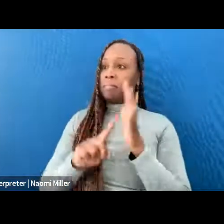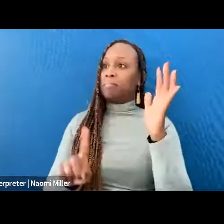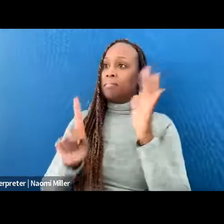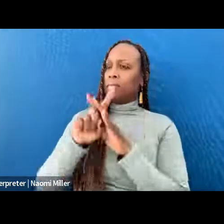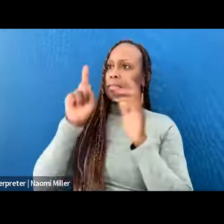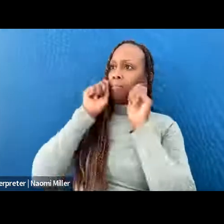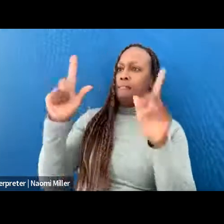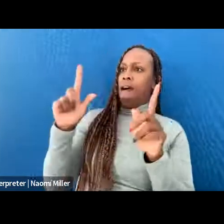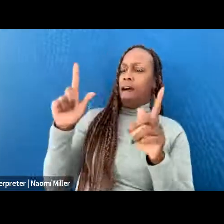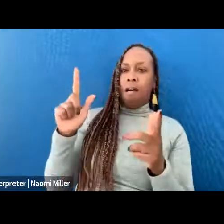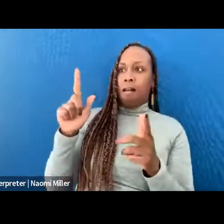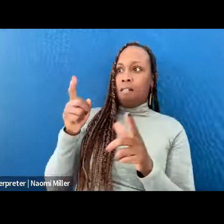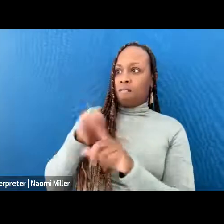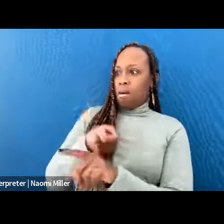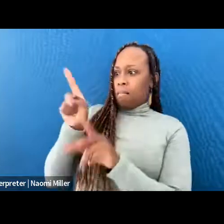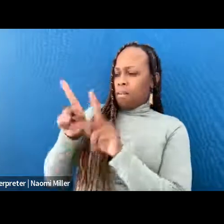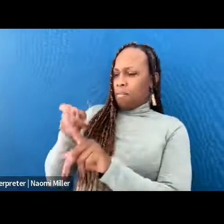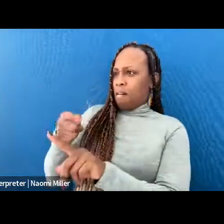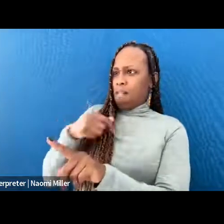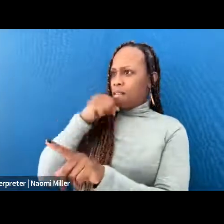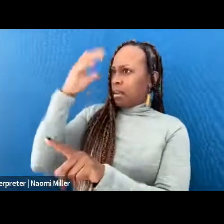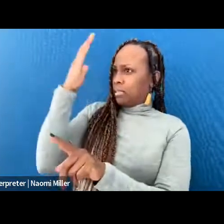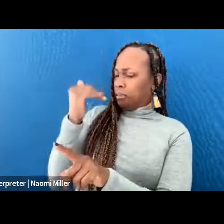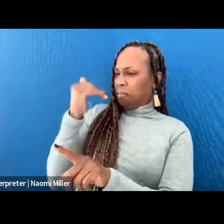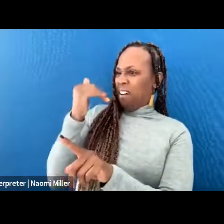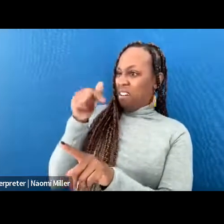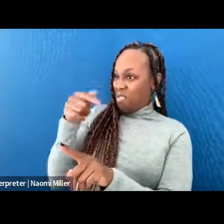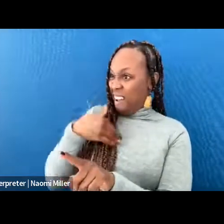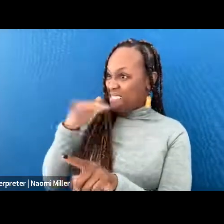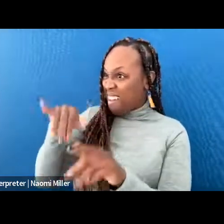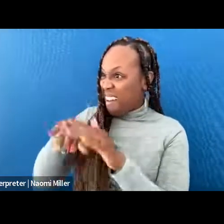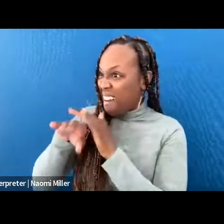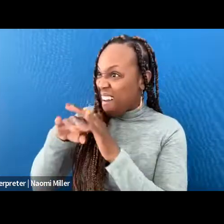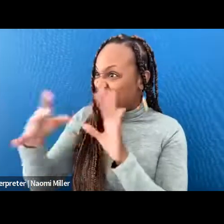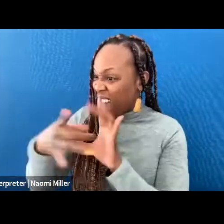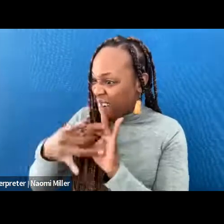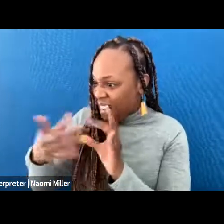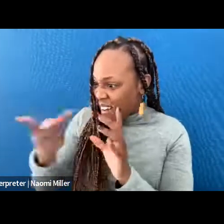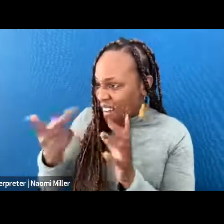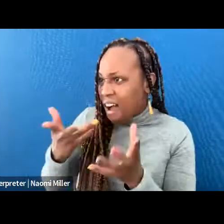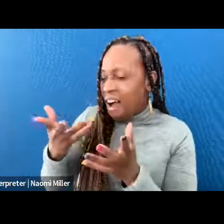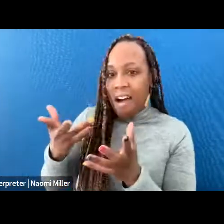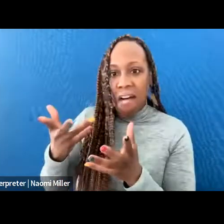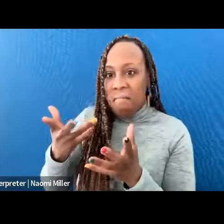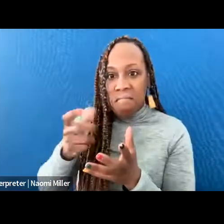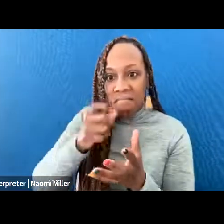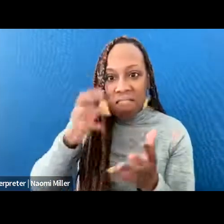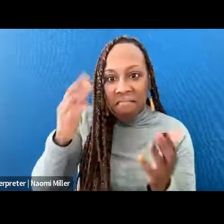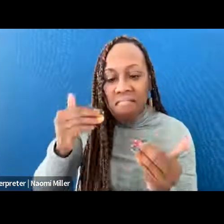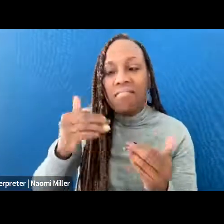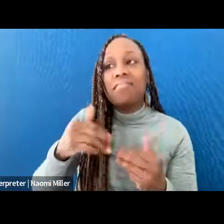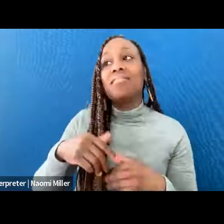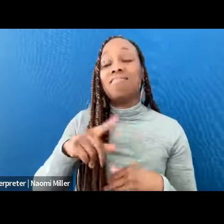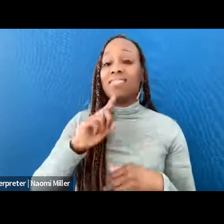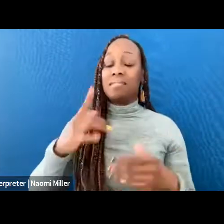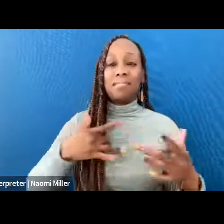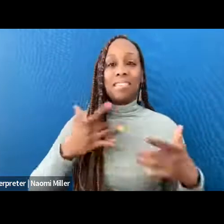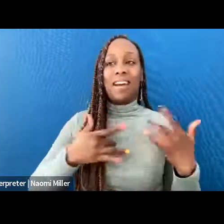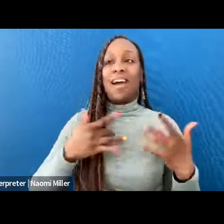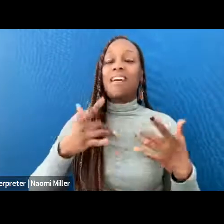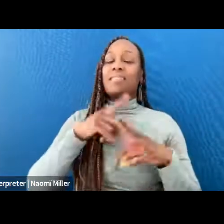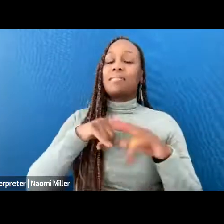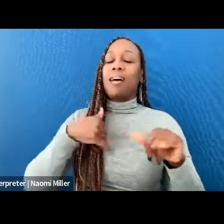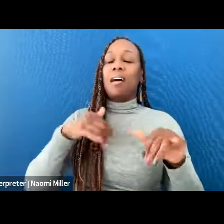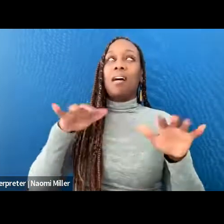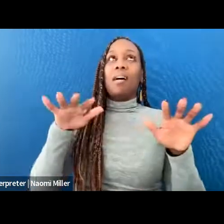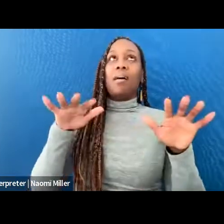never would have expected to have that kind of access connection with. It has been exciting and relieving, like a